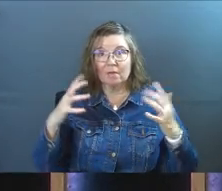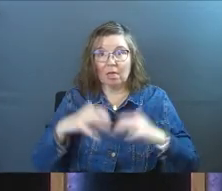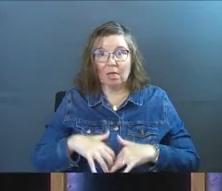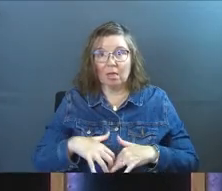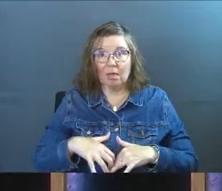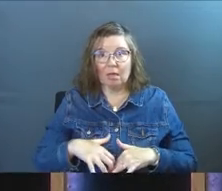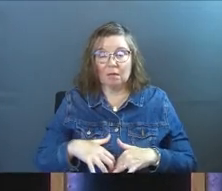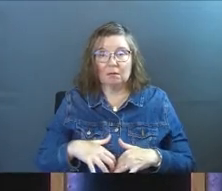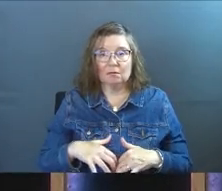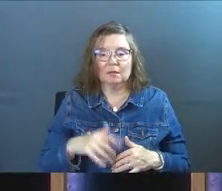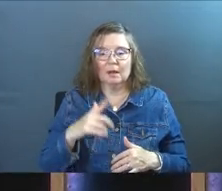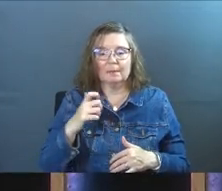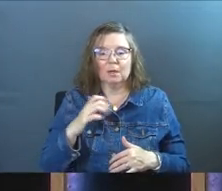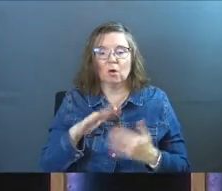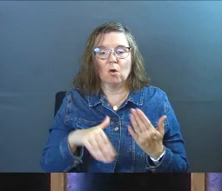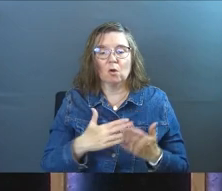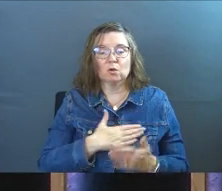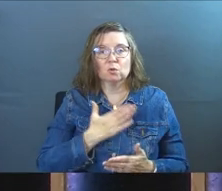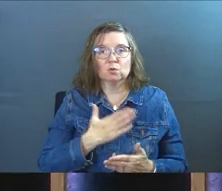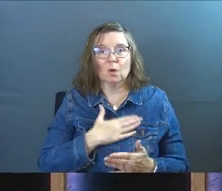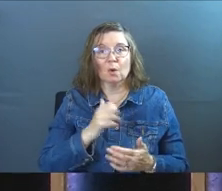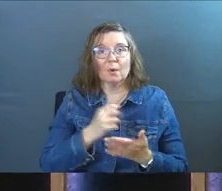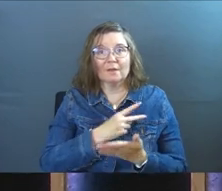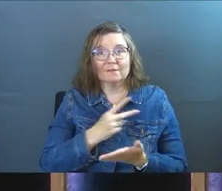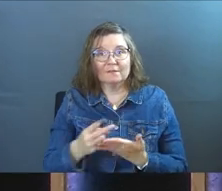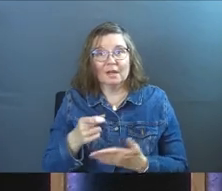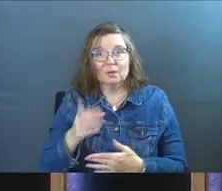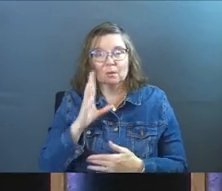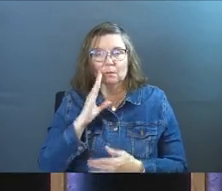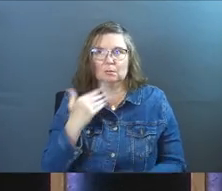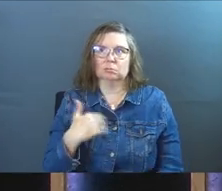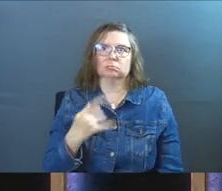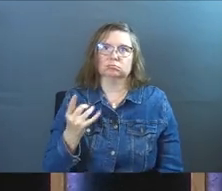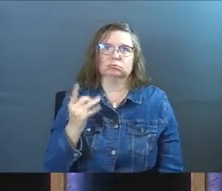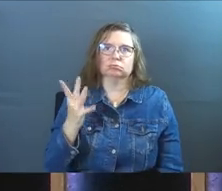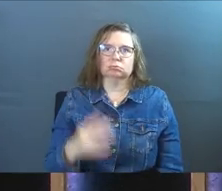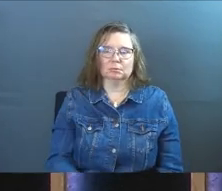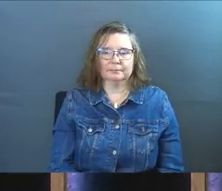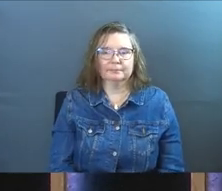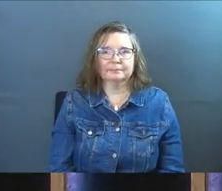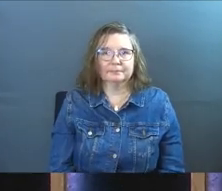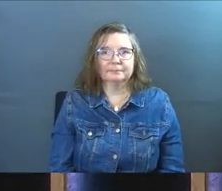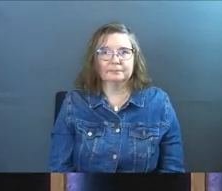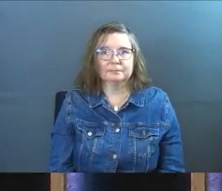apart? Because all your joys will fail you. Whew.